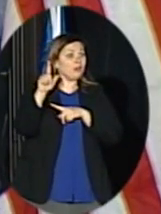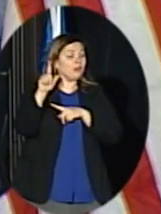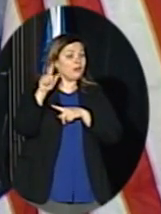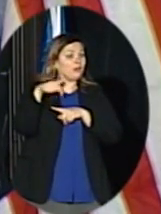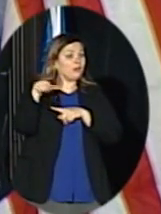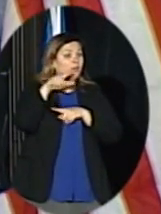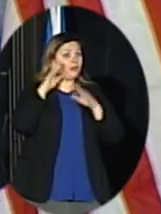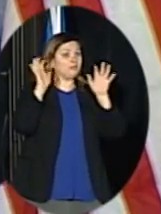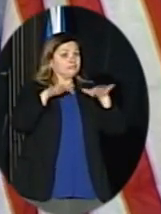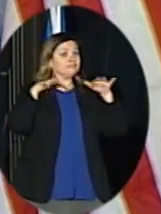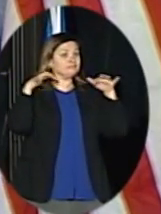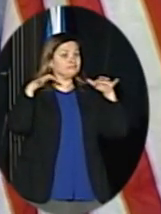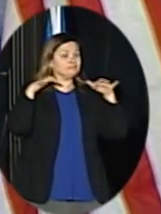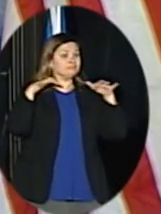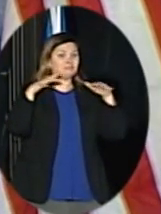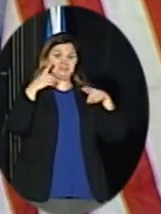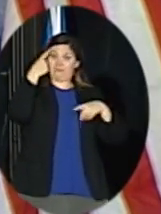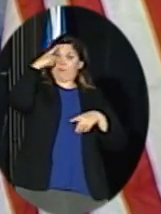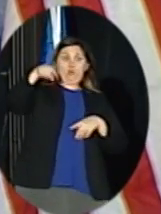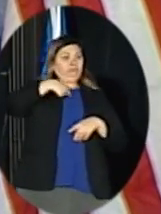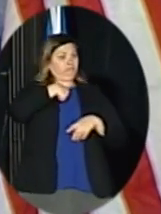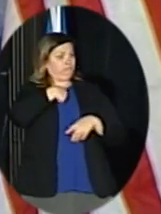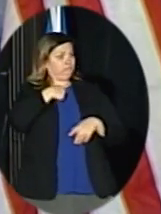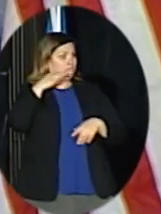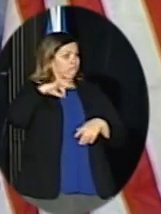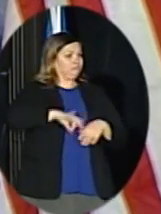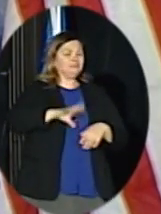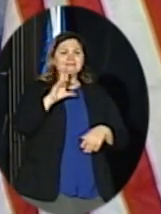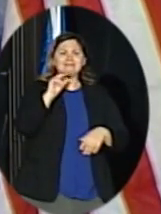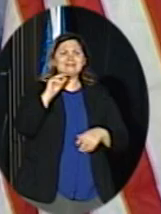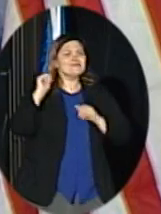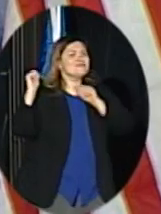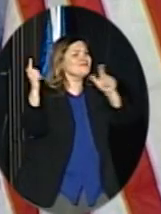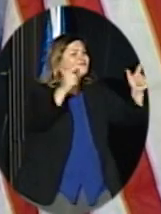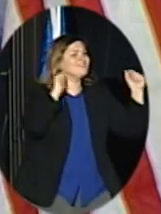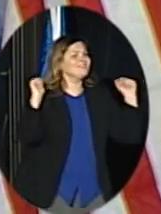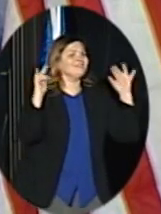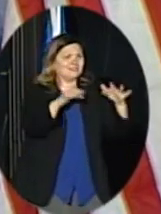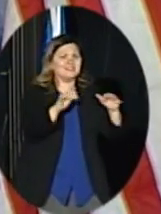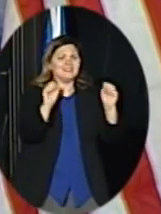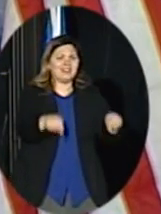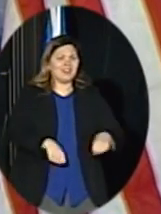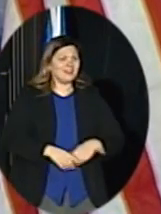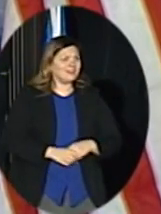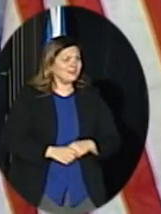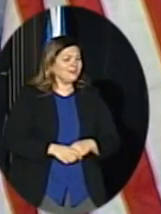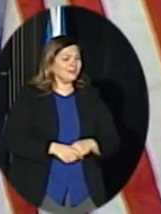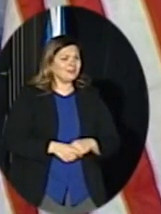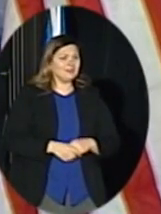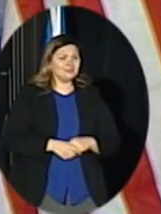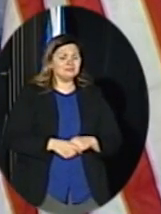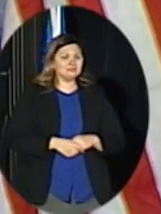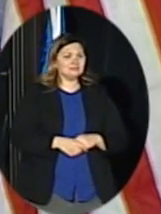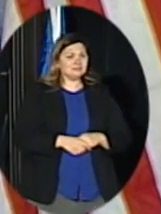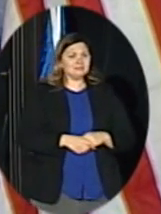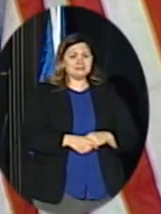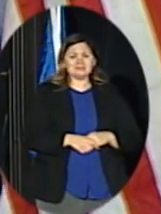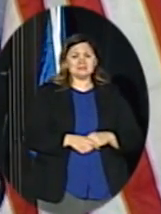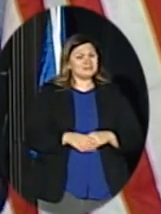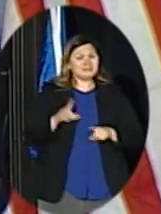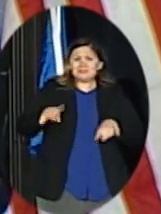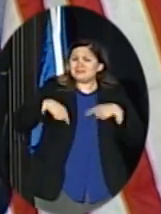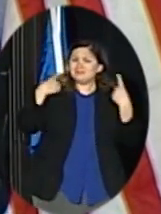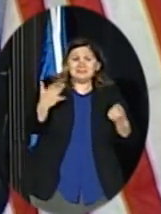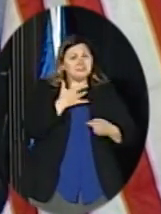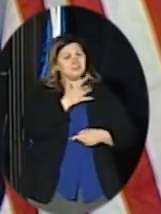voice, but to lift every voice, starting with those who have gone ignored for far too long. We'll expand